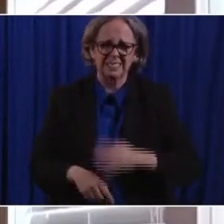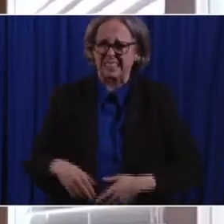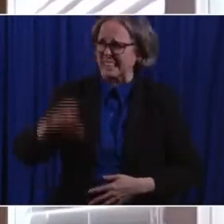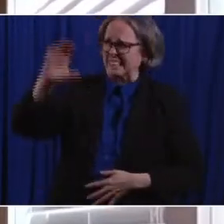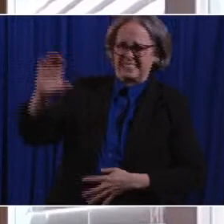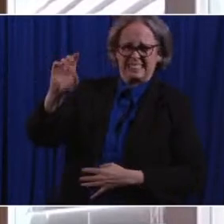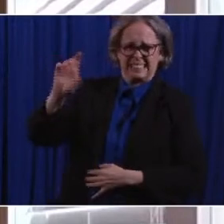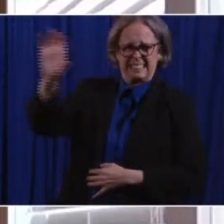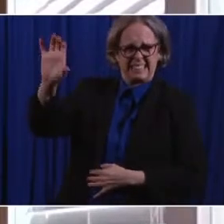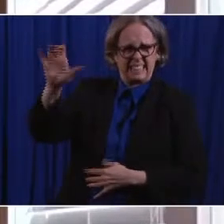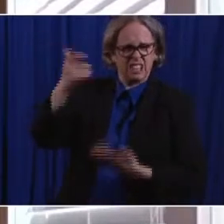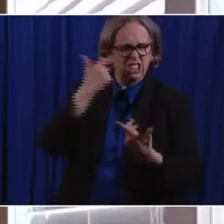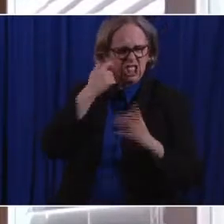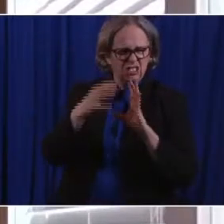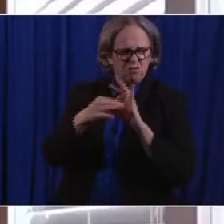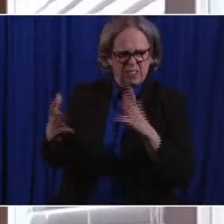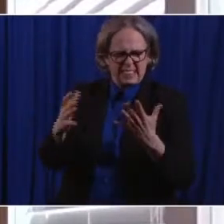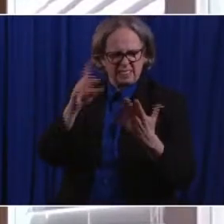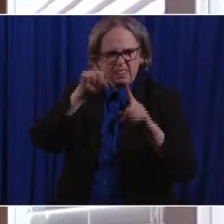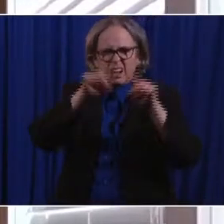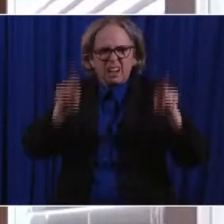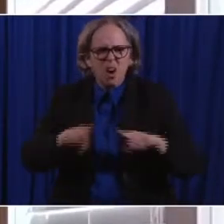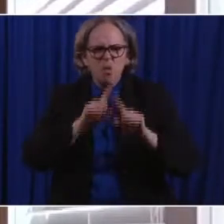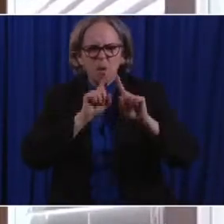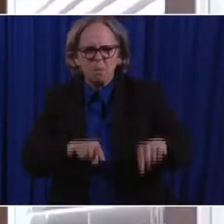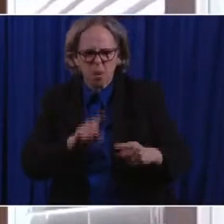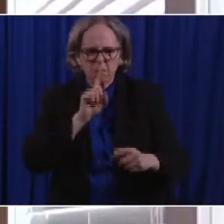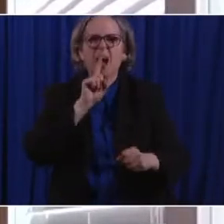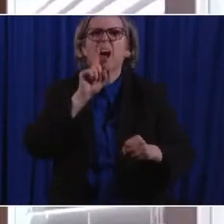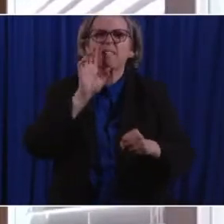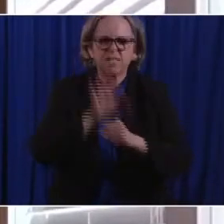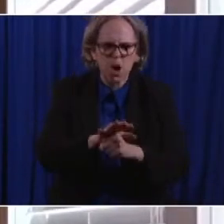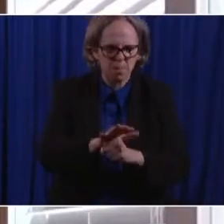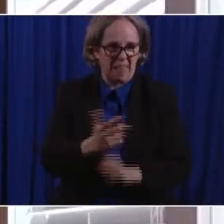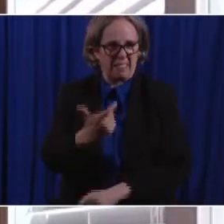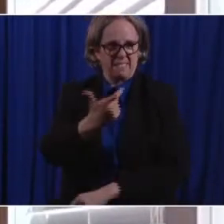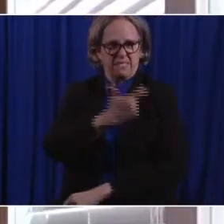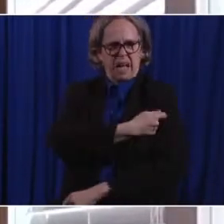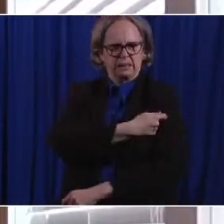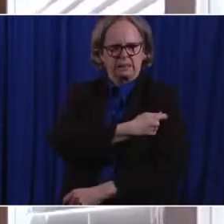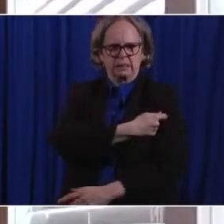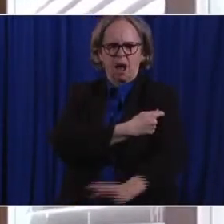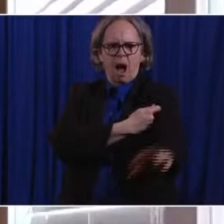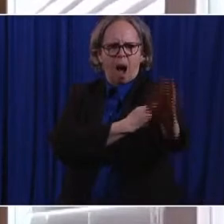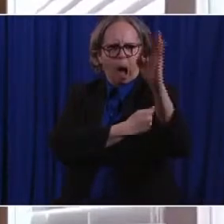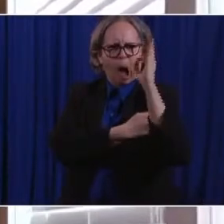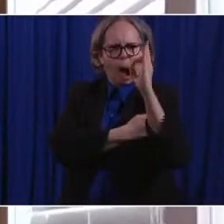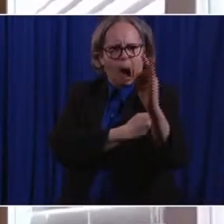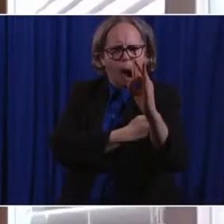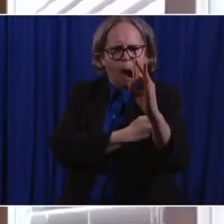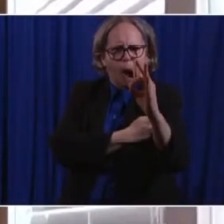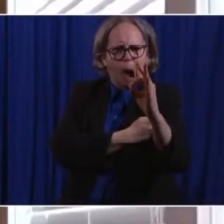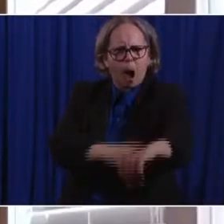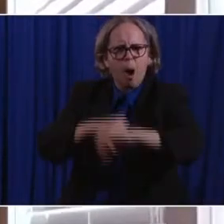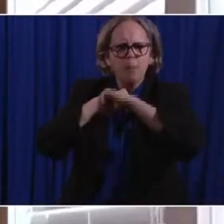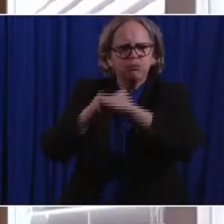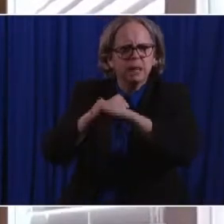that the vaccines remain powerful protection against COVID-19, even in the face of the